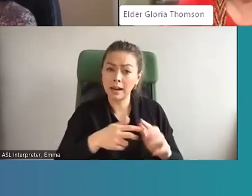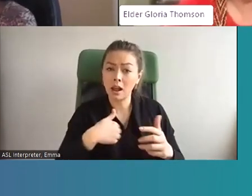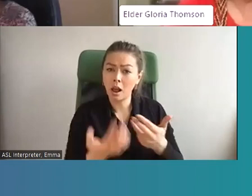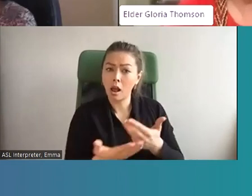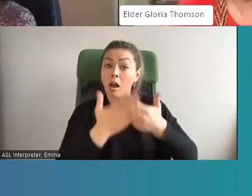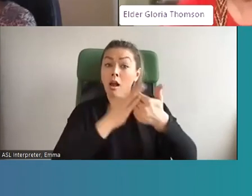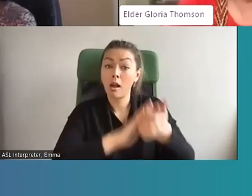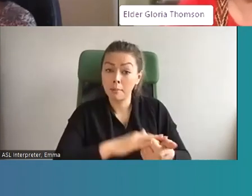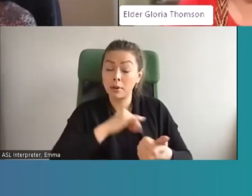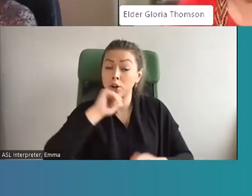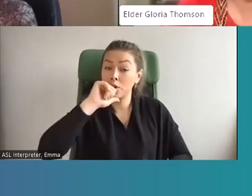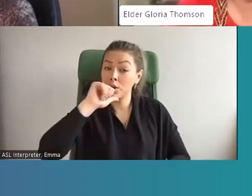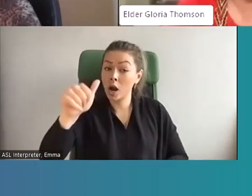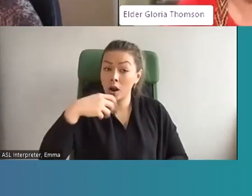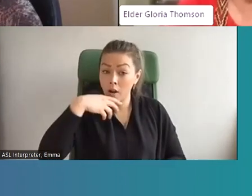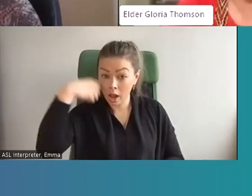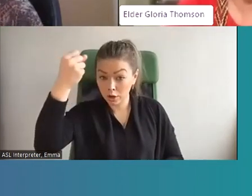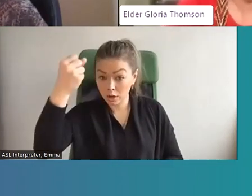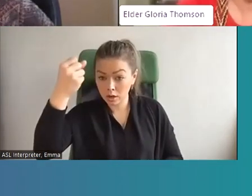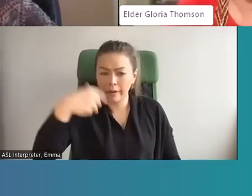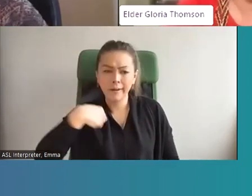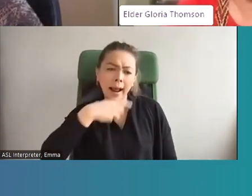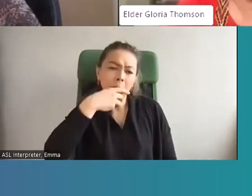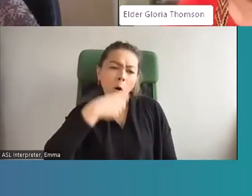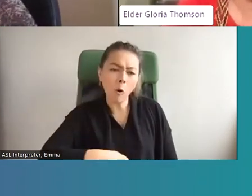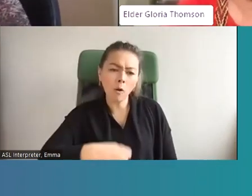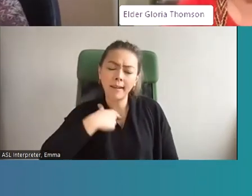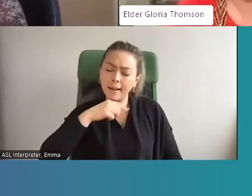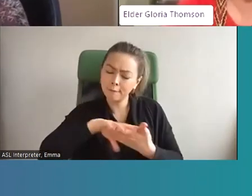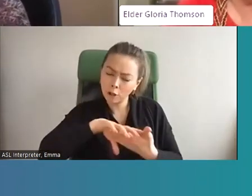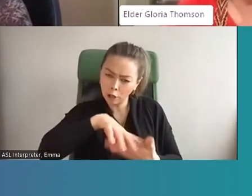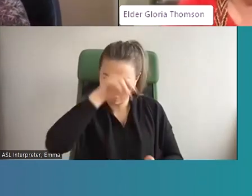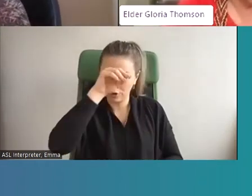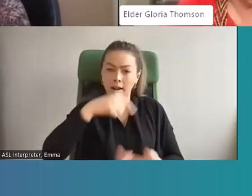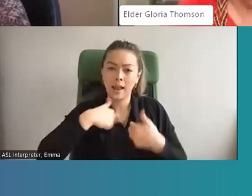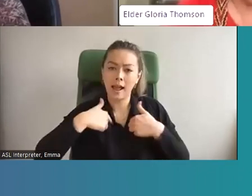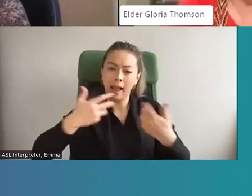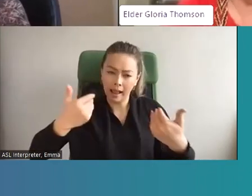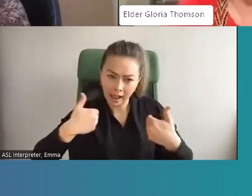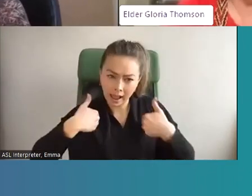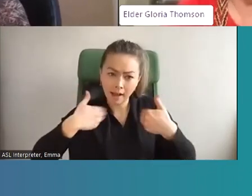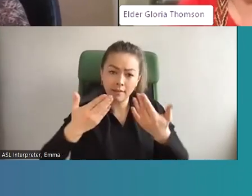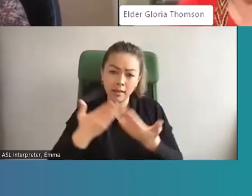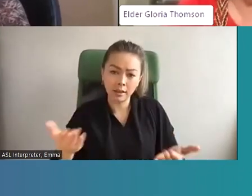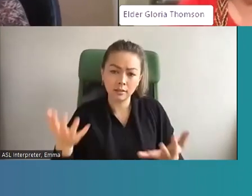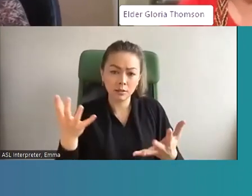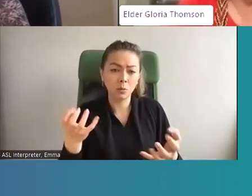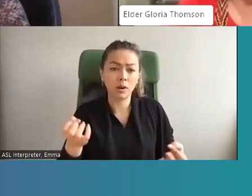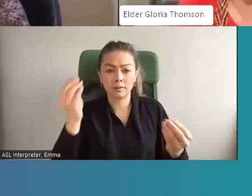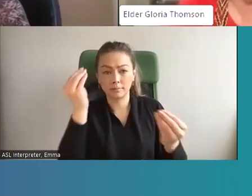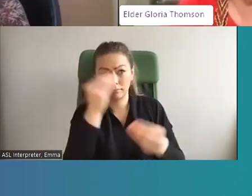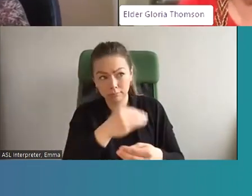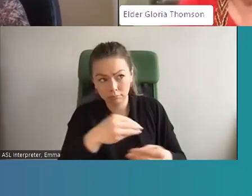I've learned, and I have things to share, and I have things I want you to know about the